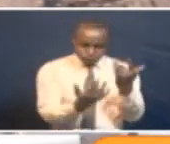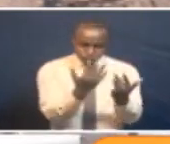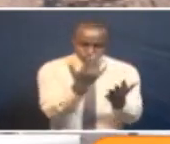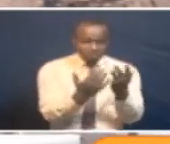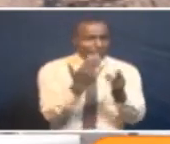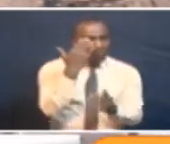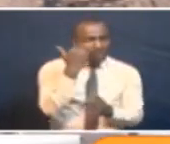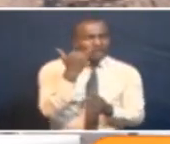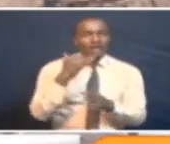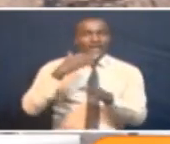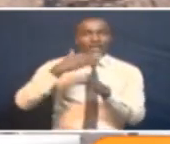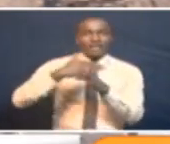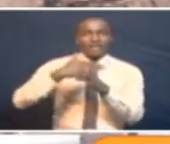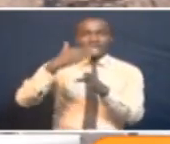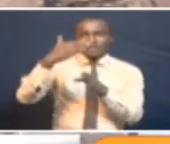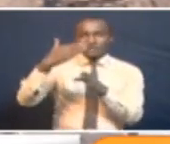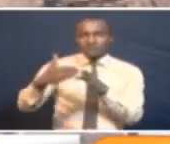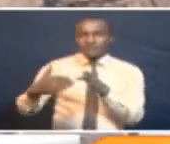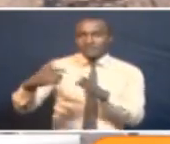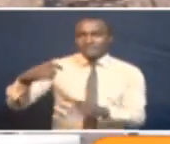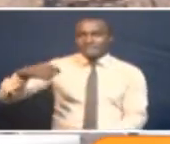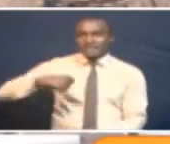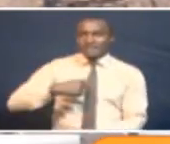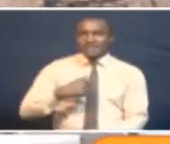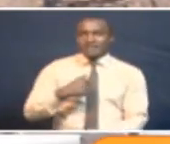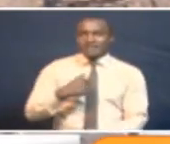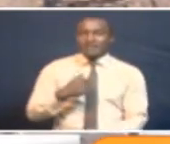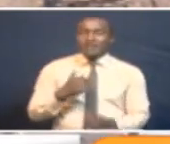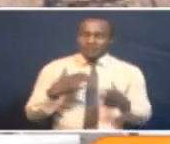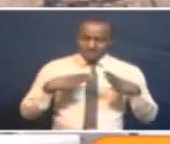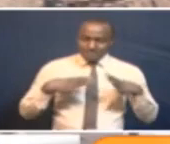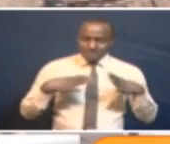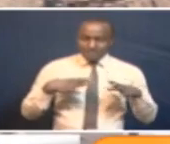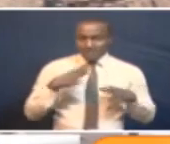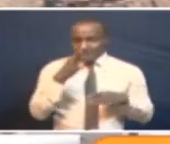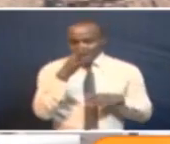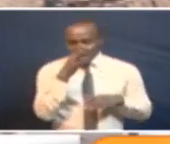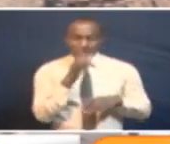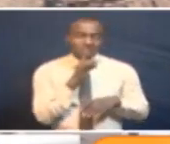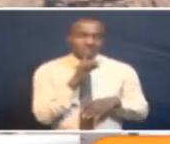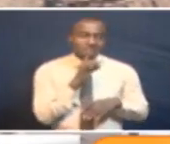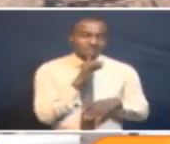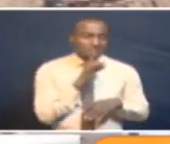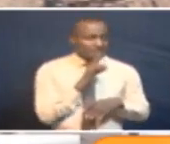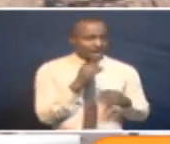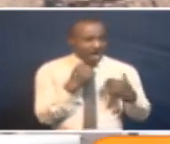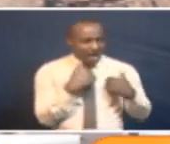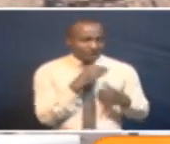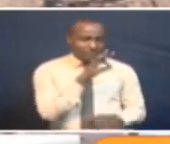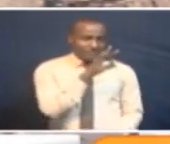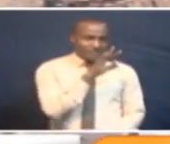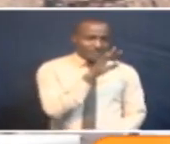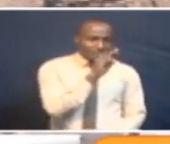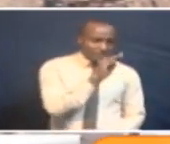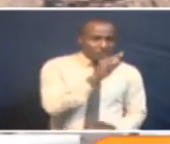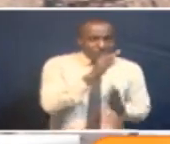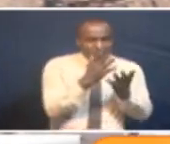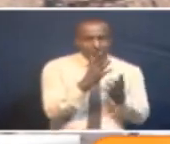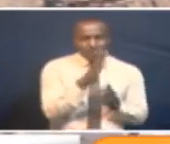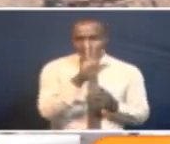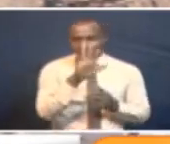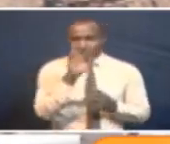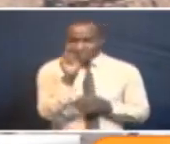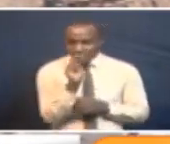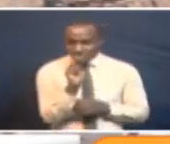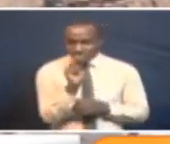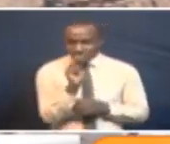wakitaka kulipwa na insurance. Mtu anaandikisha ako na mali zake za kama tuseme milioni 3 ama 5.